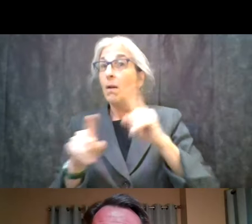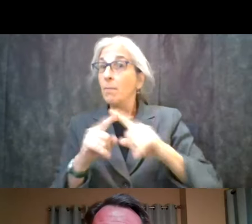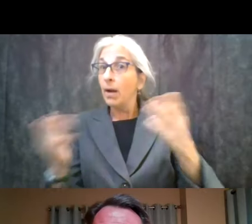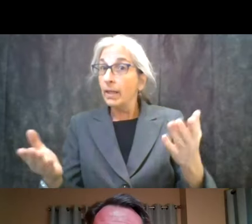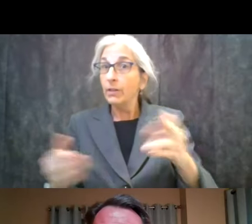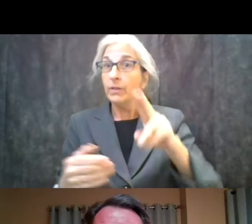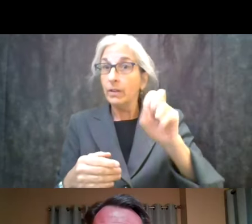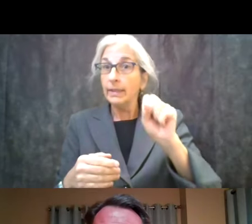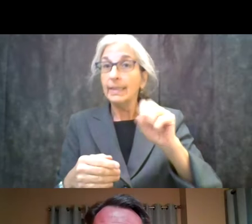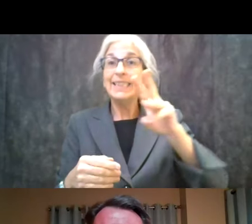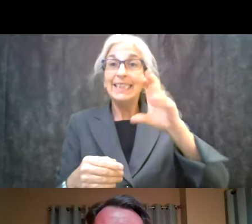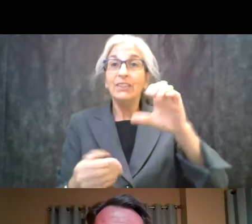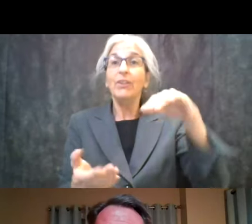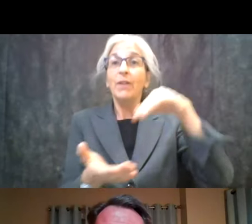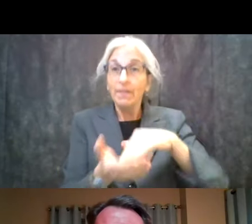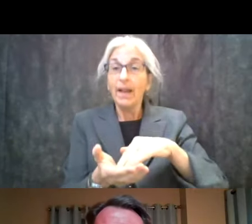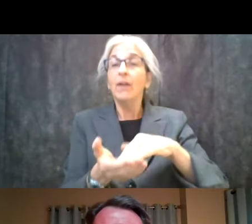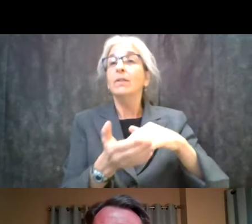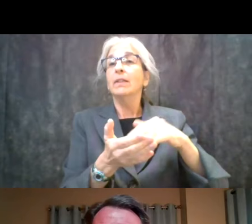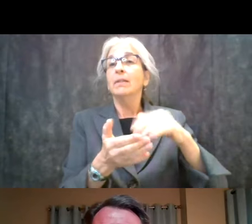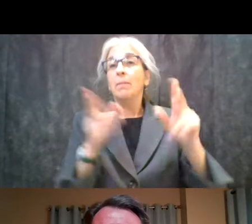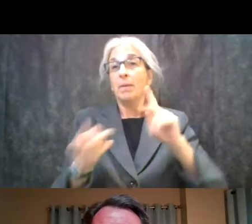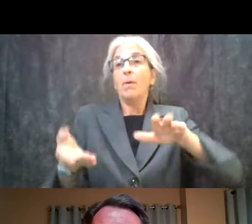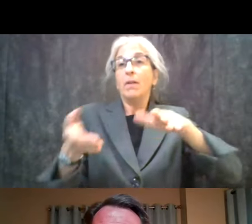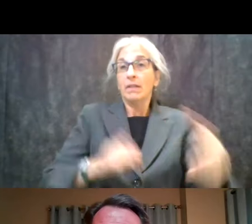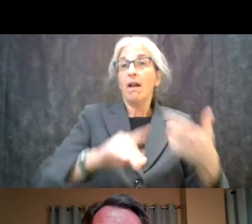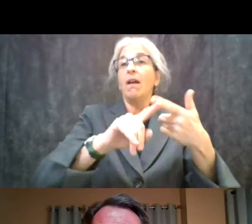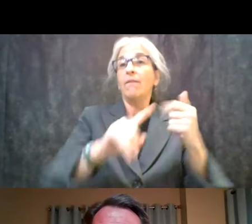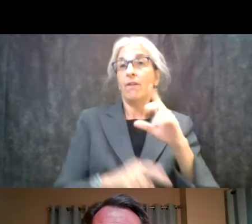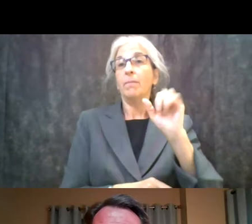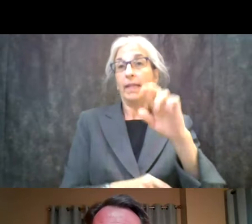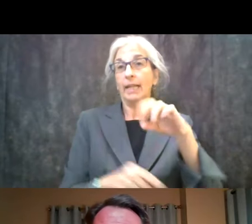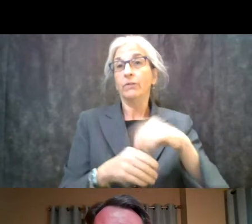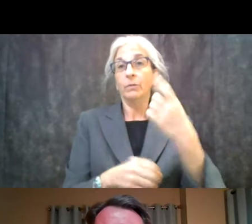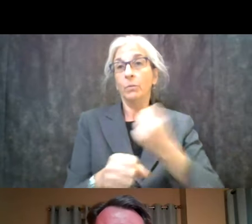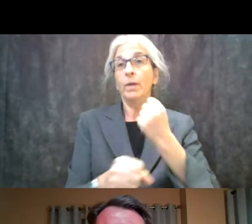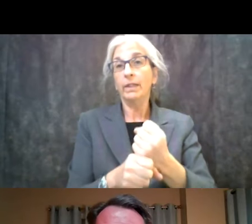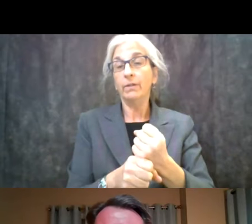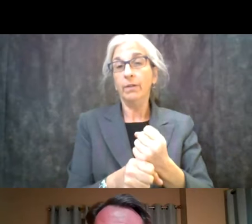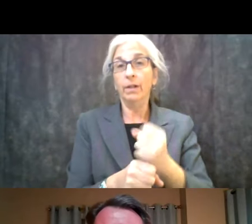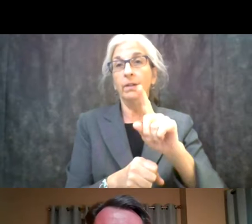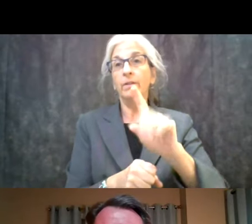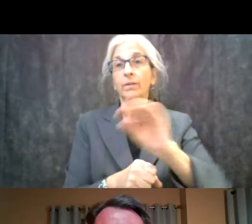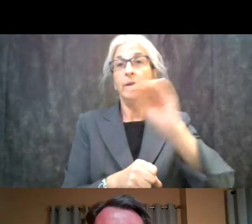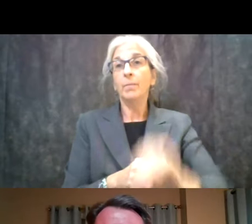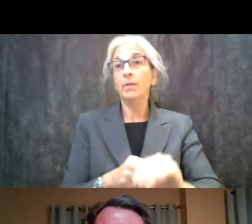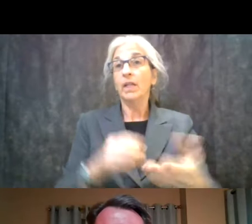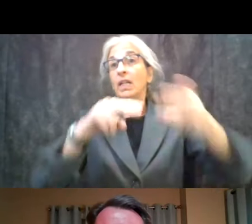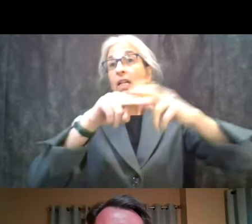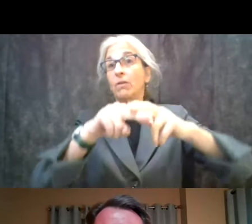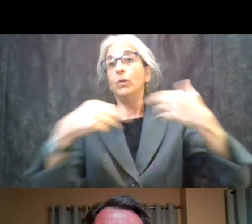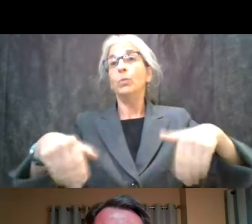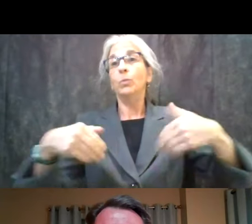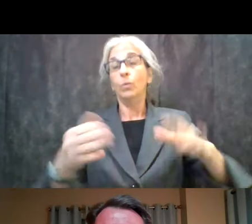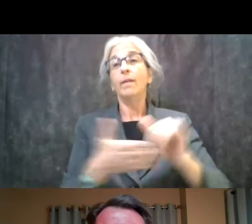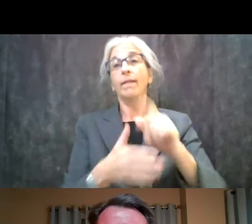die of cancer every year, you know, even a 1% boost is something we really want to worry about. So as I said, our challenge is to not let this